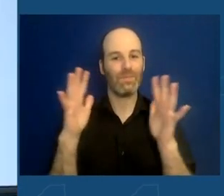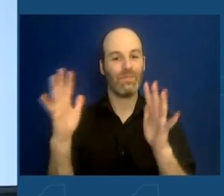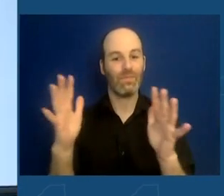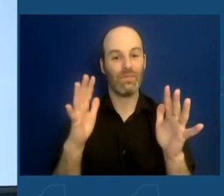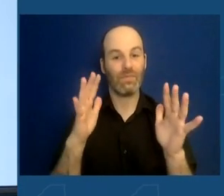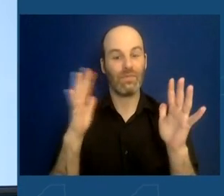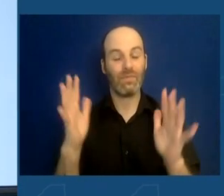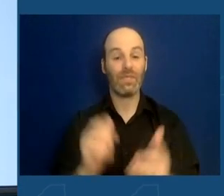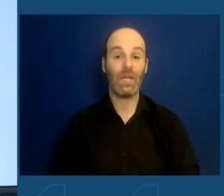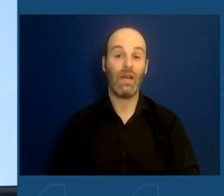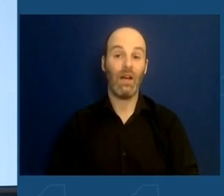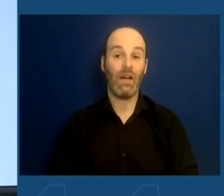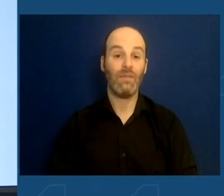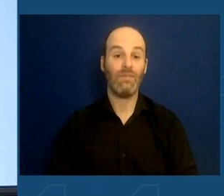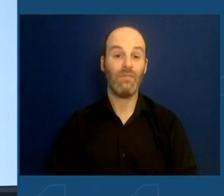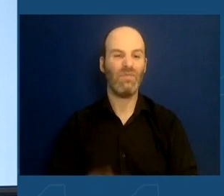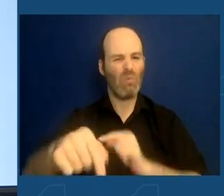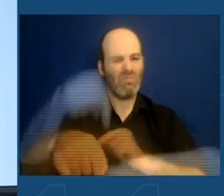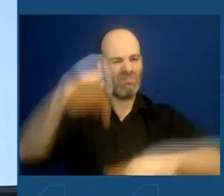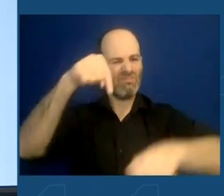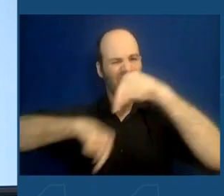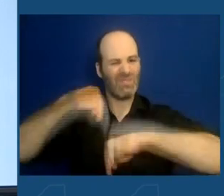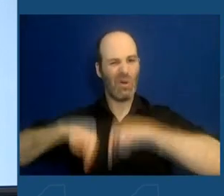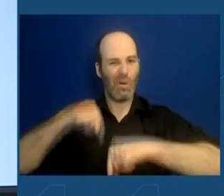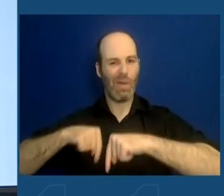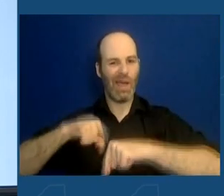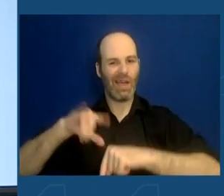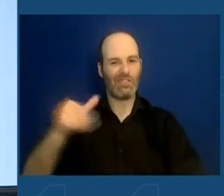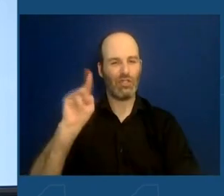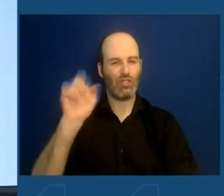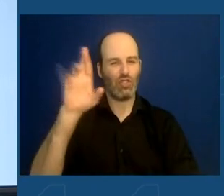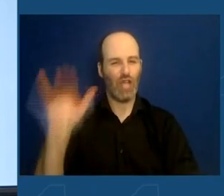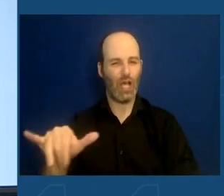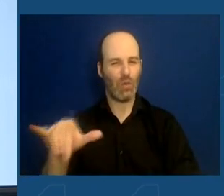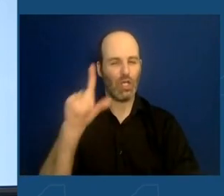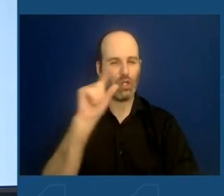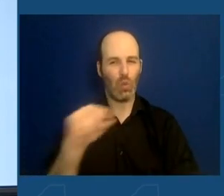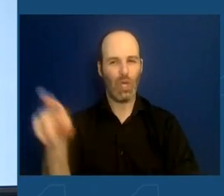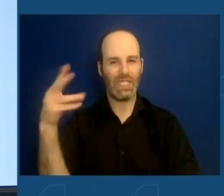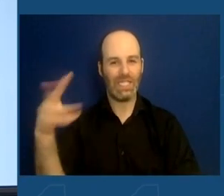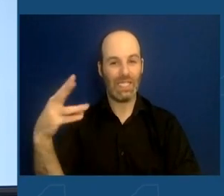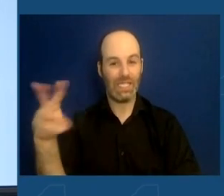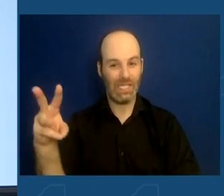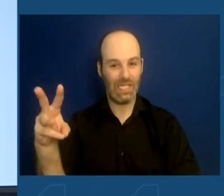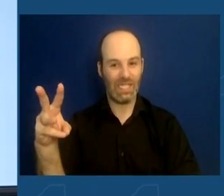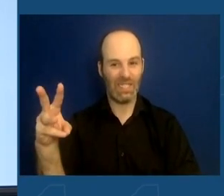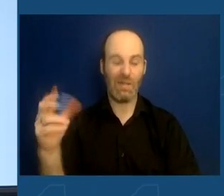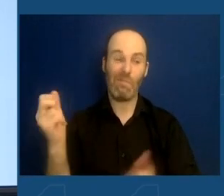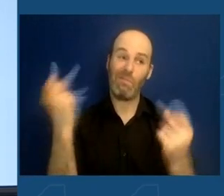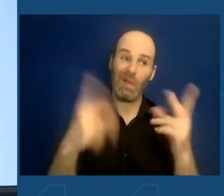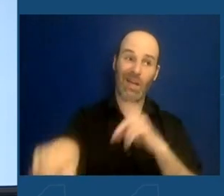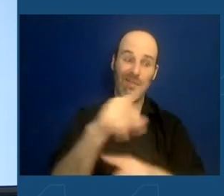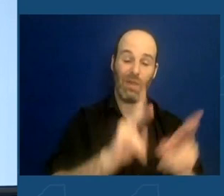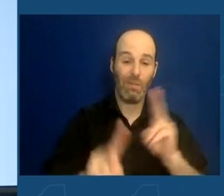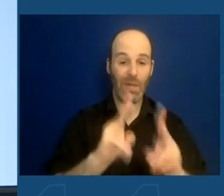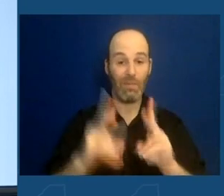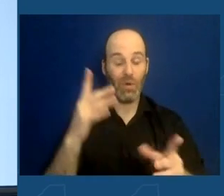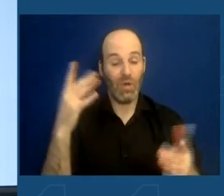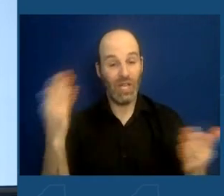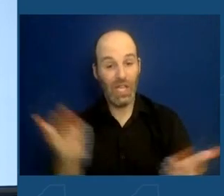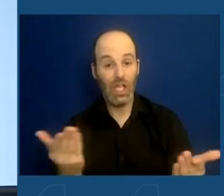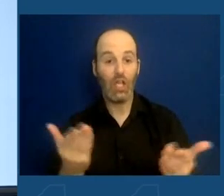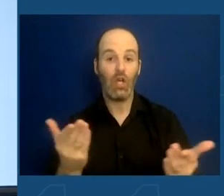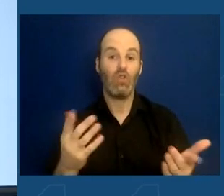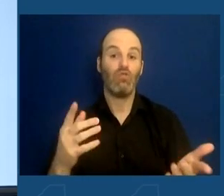So let's rewind quickly to January of 2016. Most of the people in this room can attest to the fact that Oswego